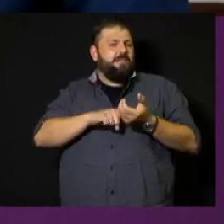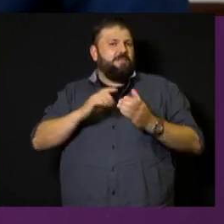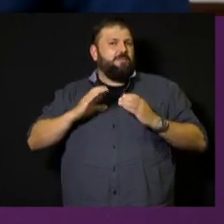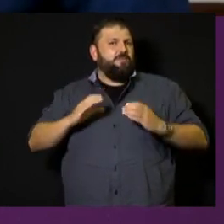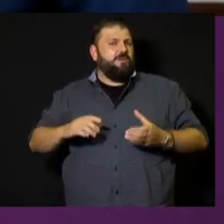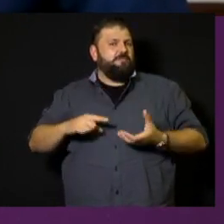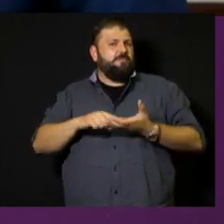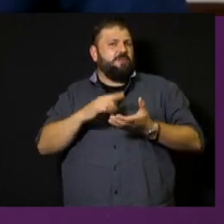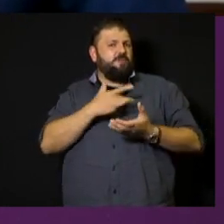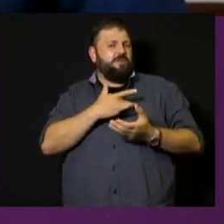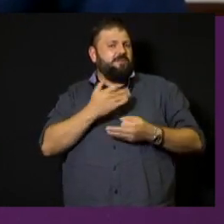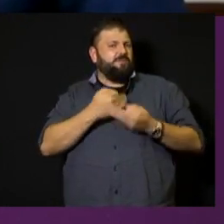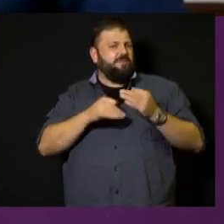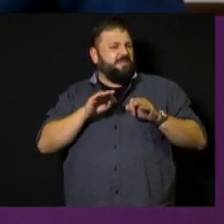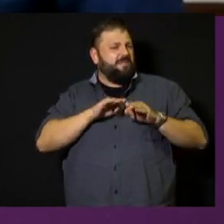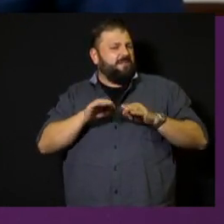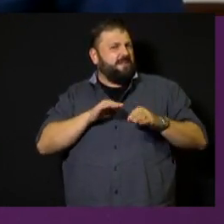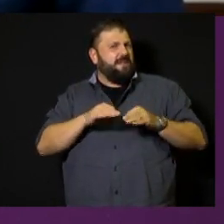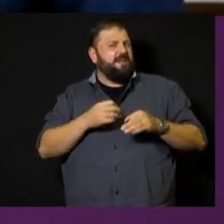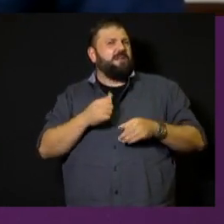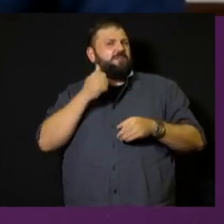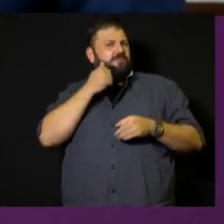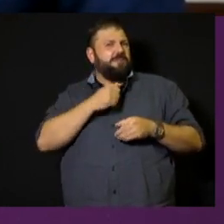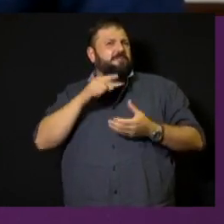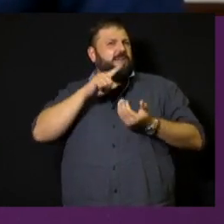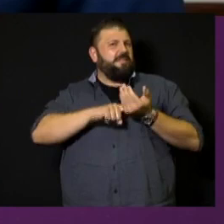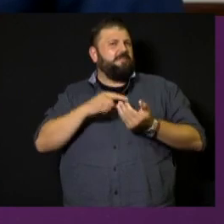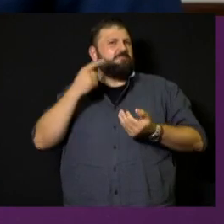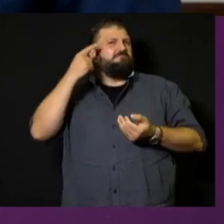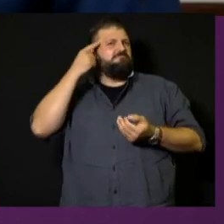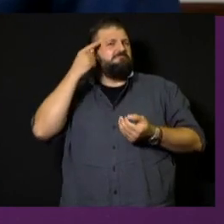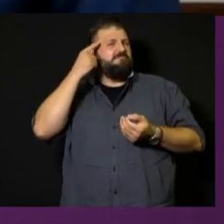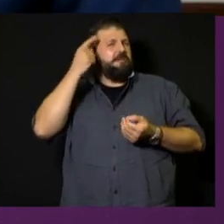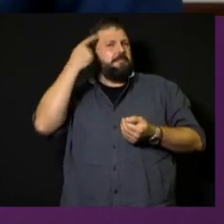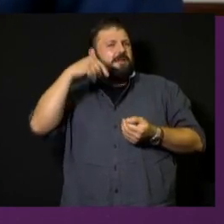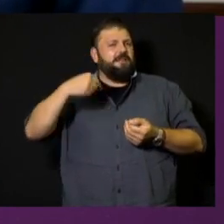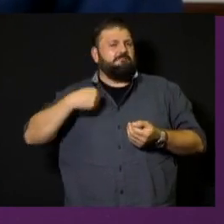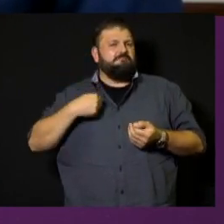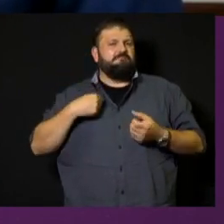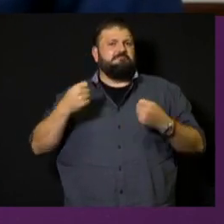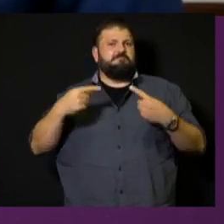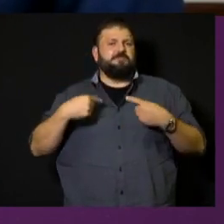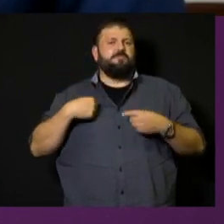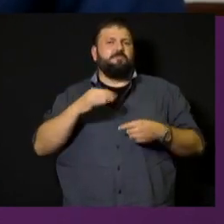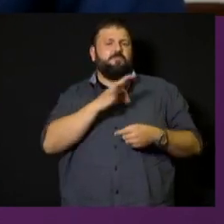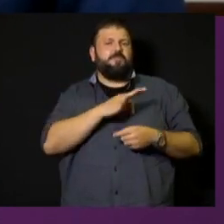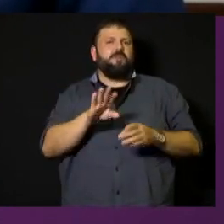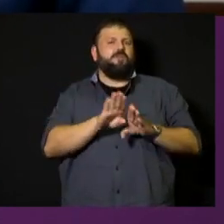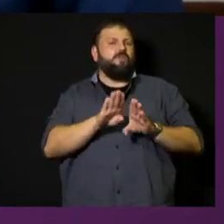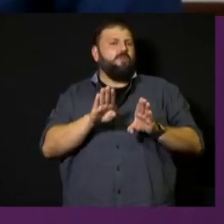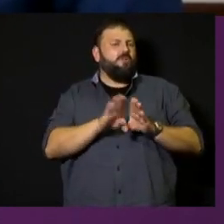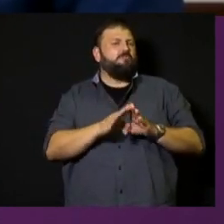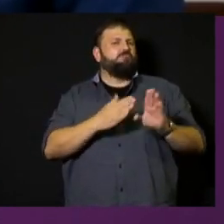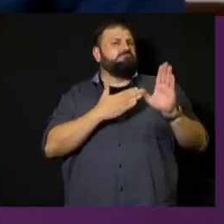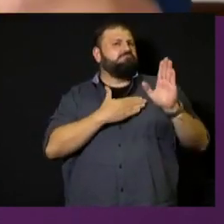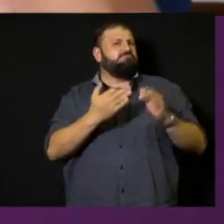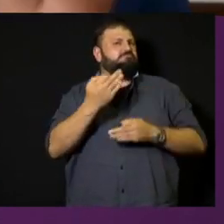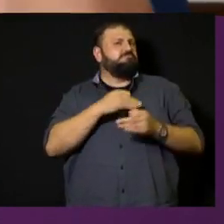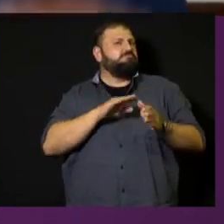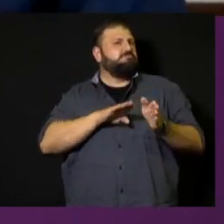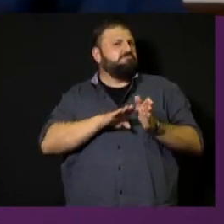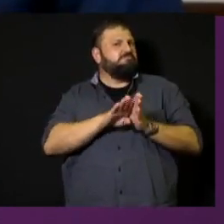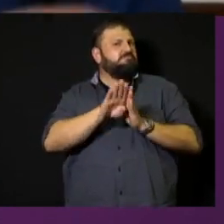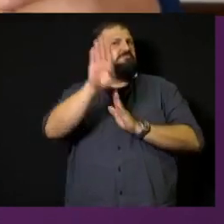is growing from your inside, working your inner side to commit with the other's dreams.